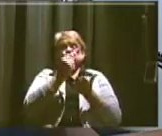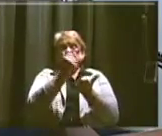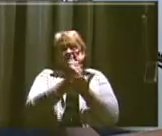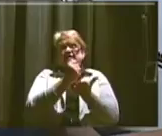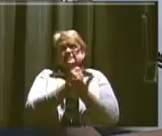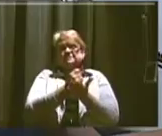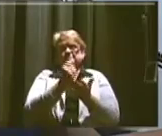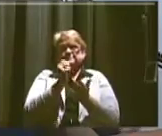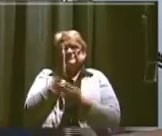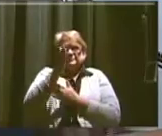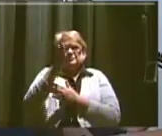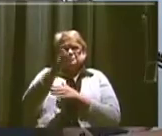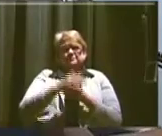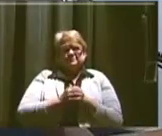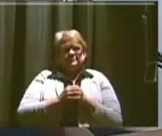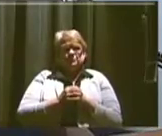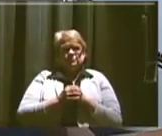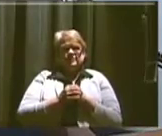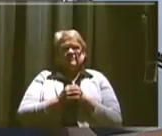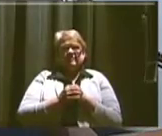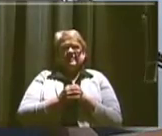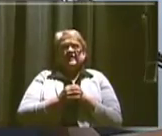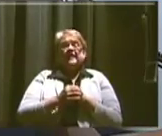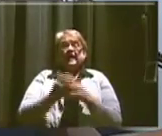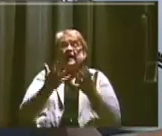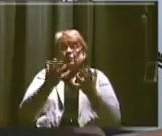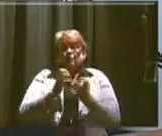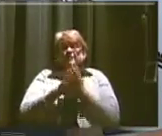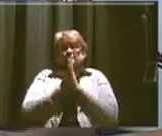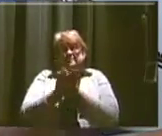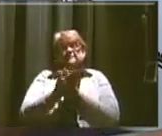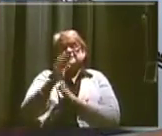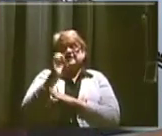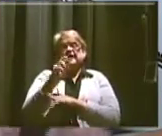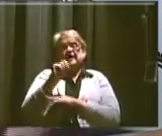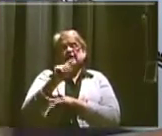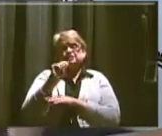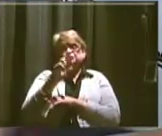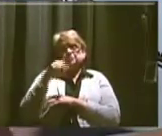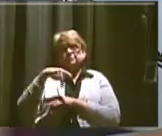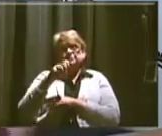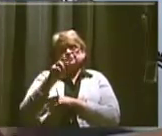will help me in the future because I would like to become an entrepreneur someday.